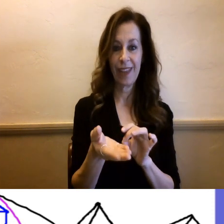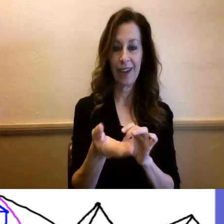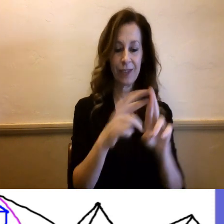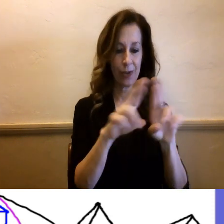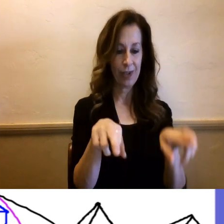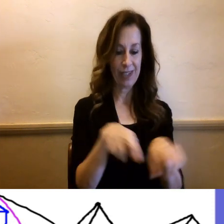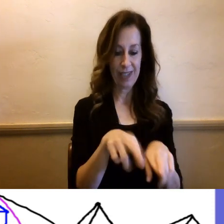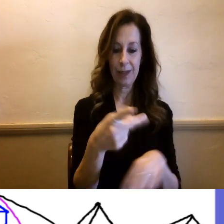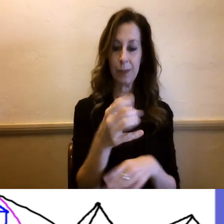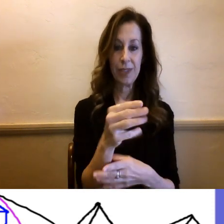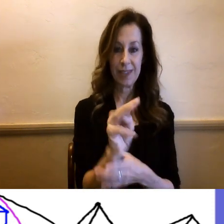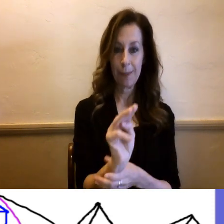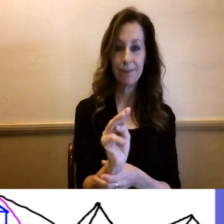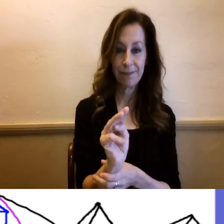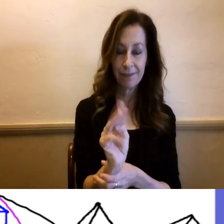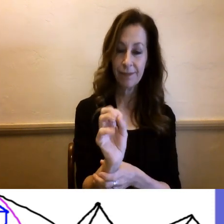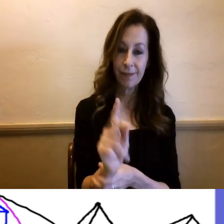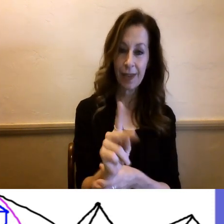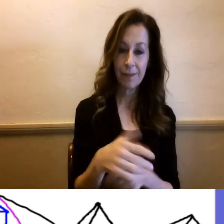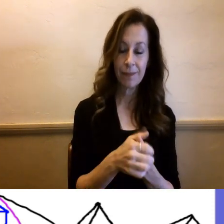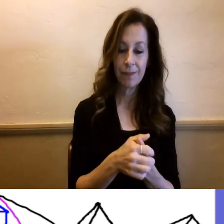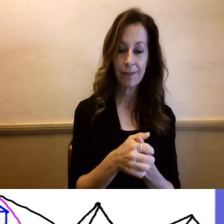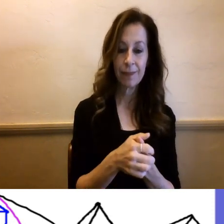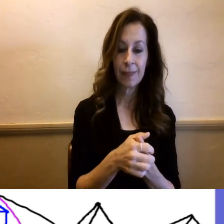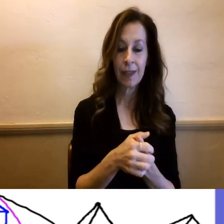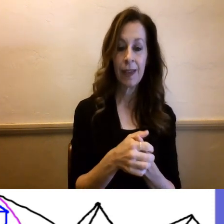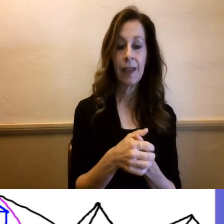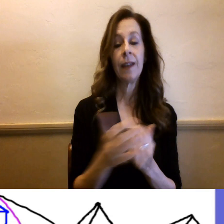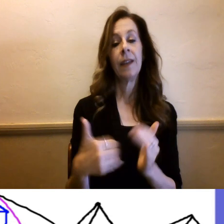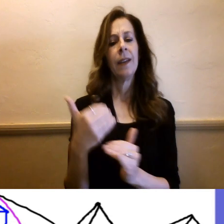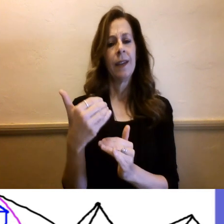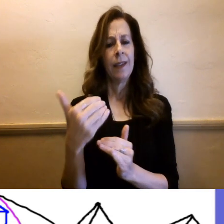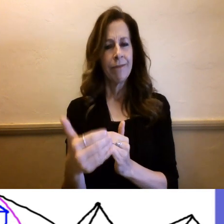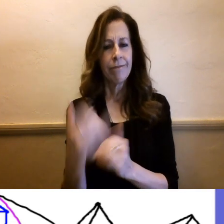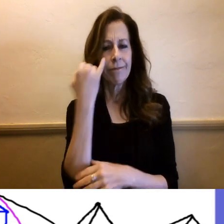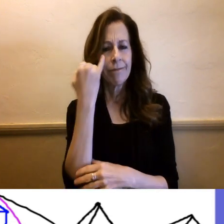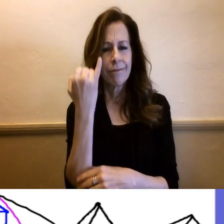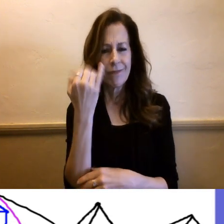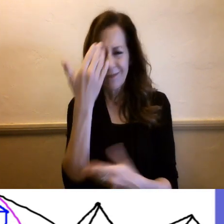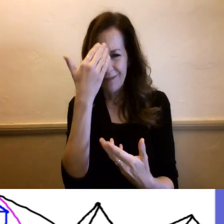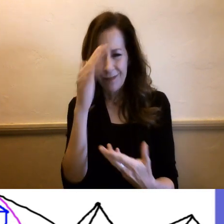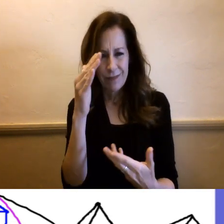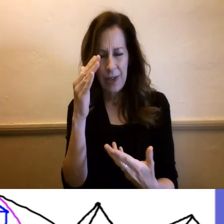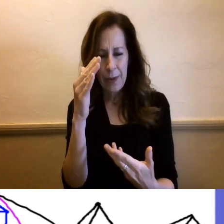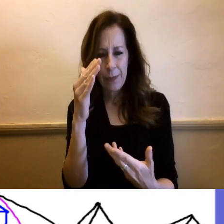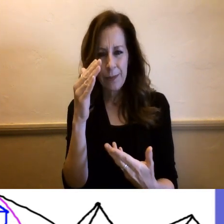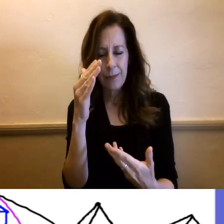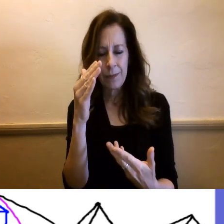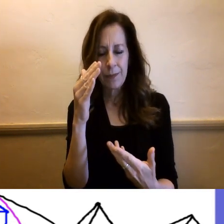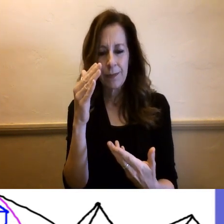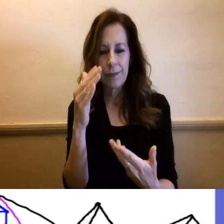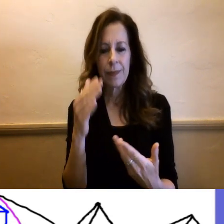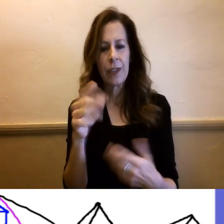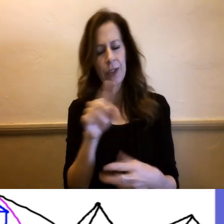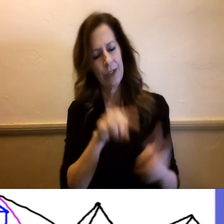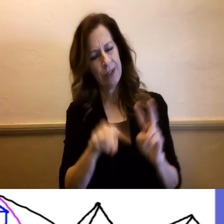we go. You have a rectangular prism. Okay. And after a while, if you don't notice,